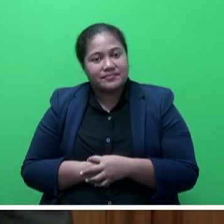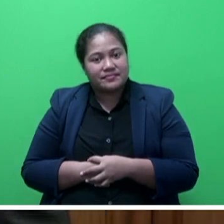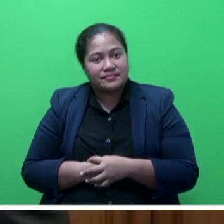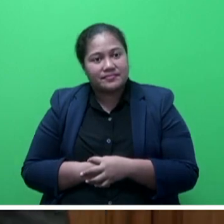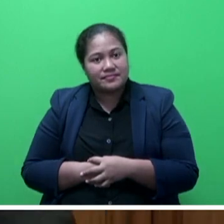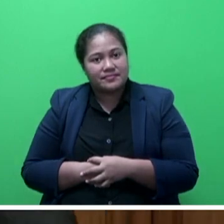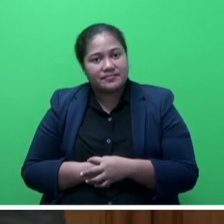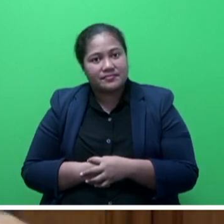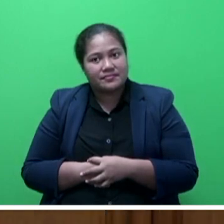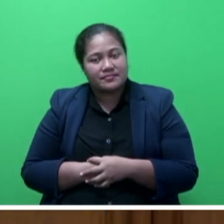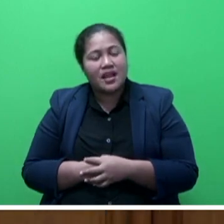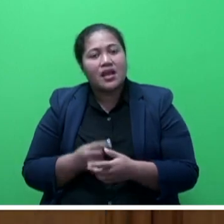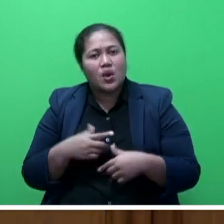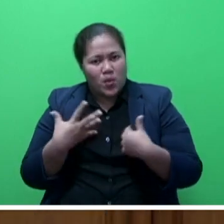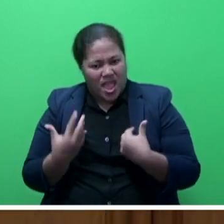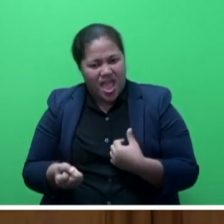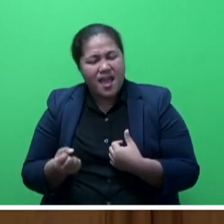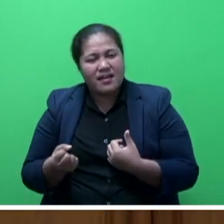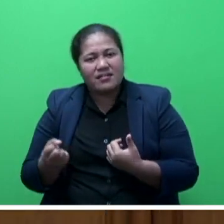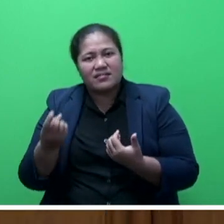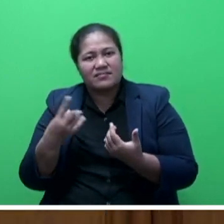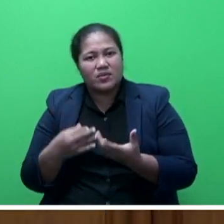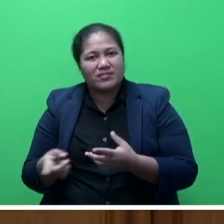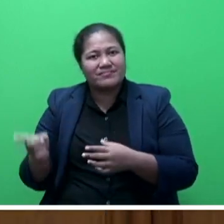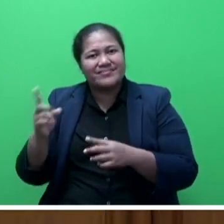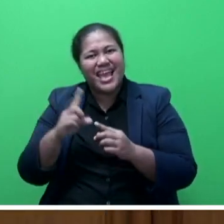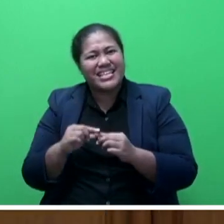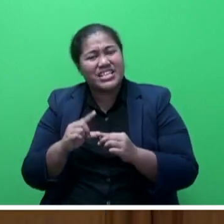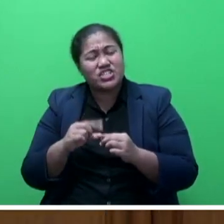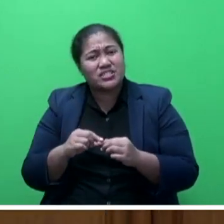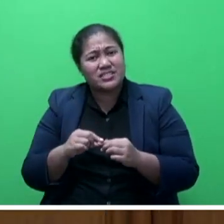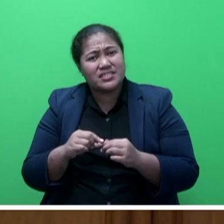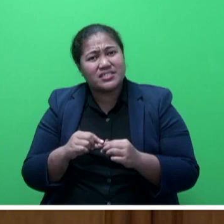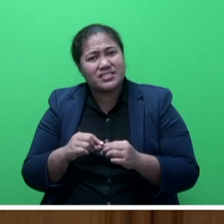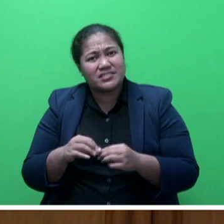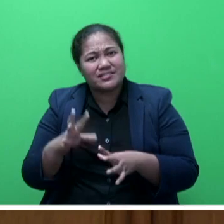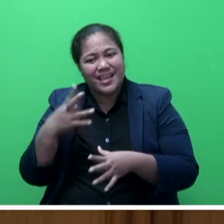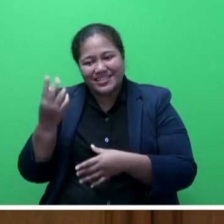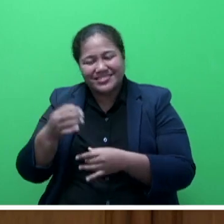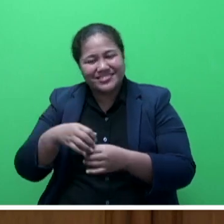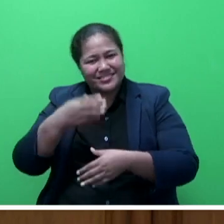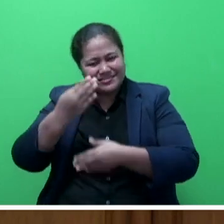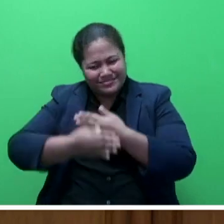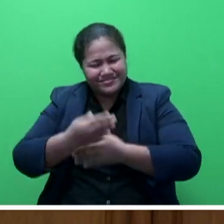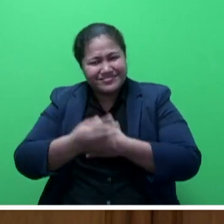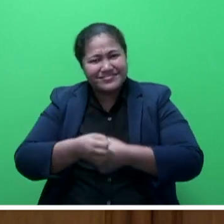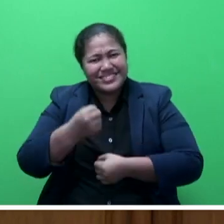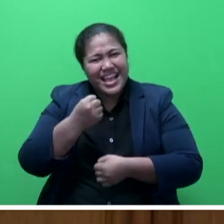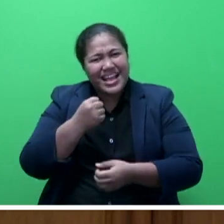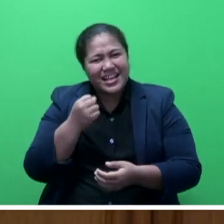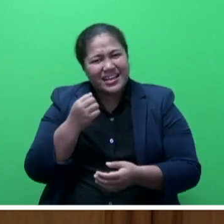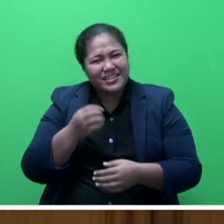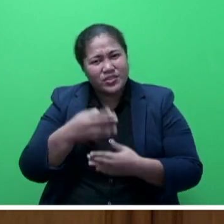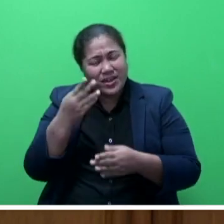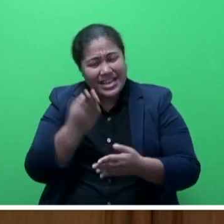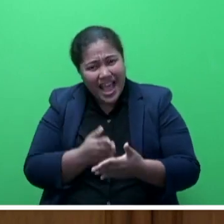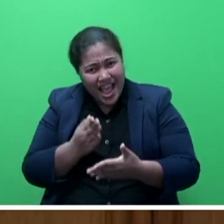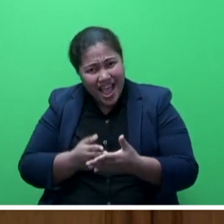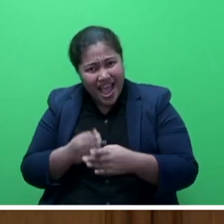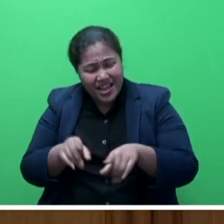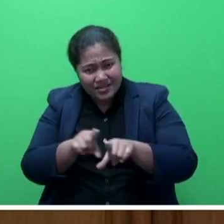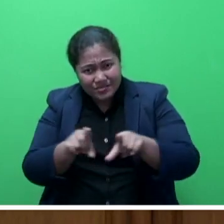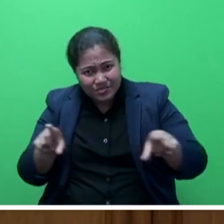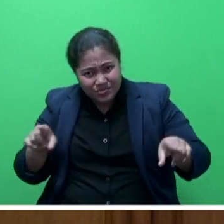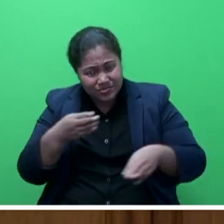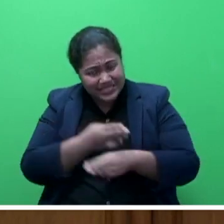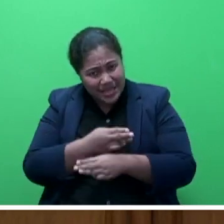We have purchased additional portable sawmills and are also carrying out housing rehabilitation work in Watulele,